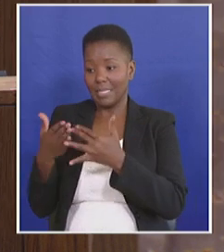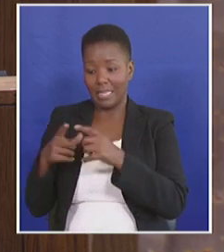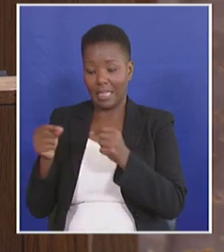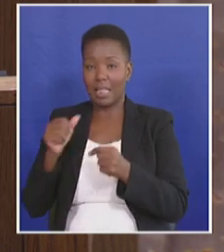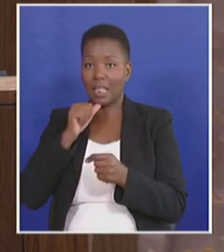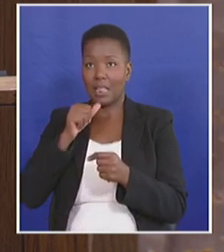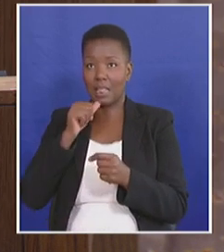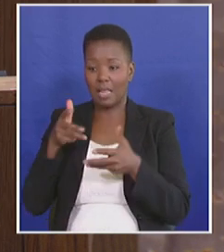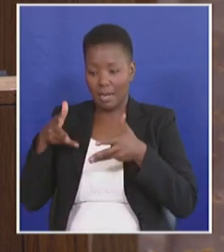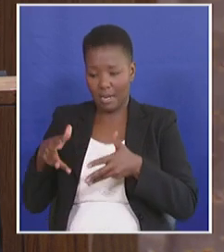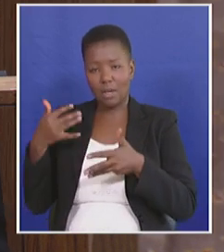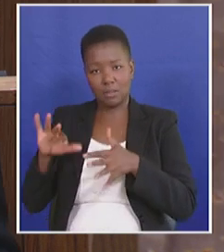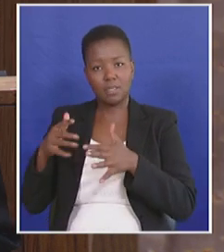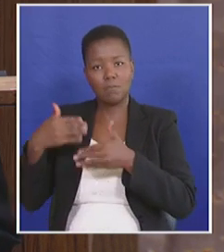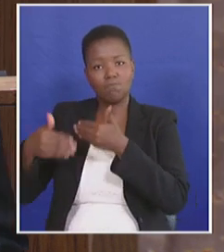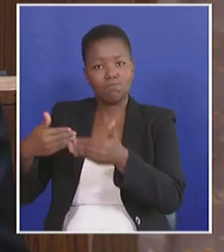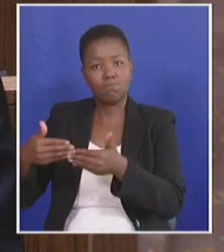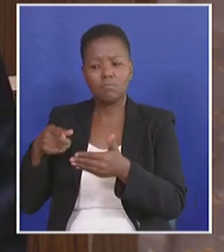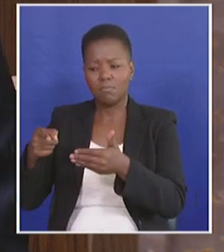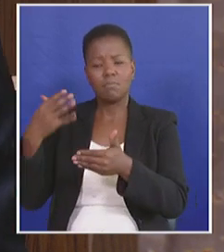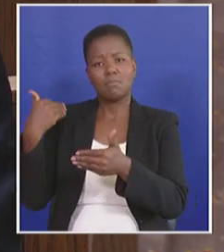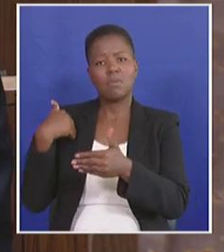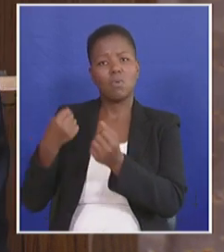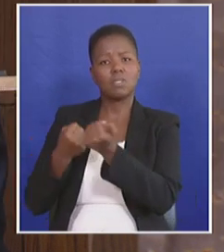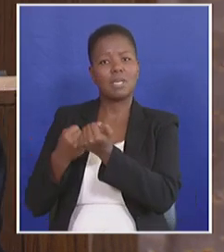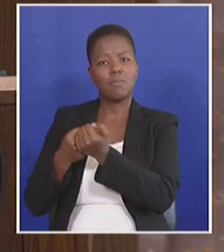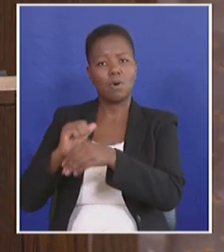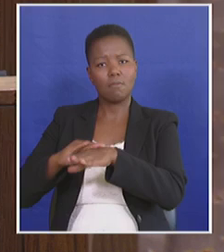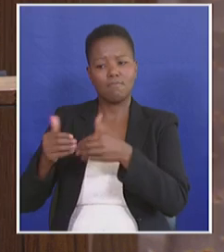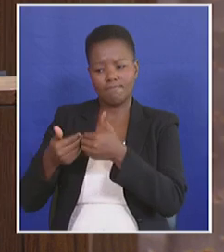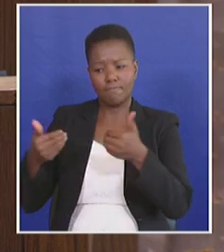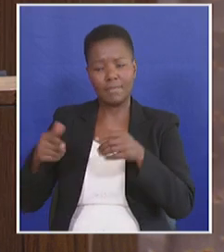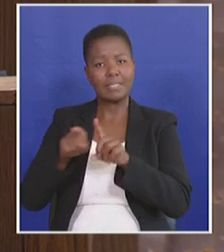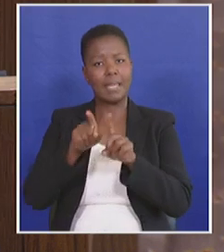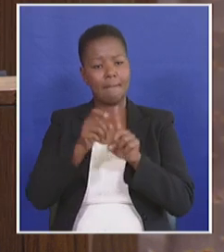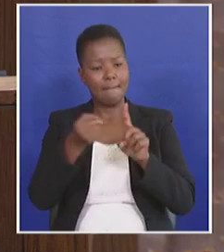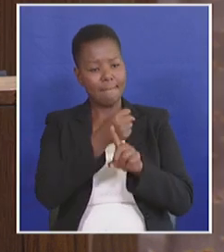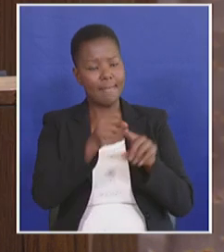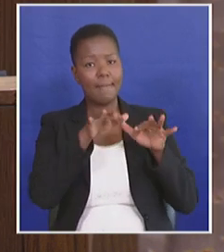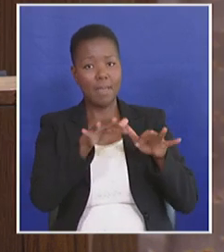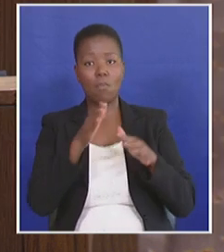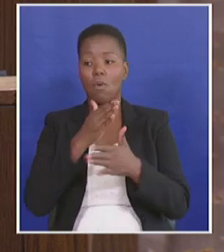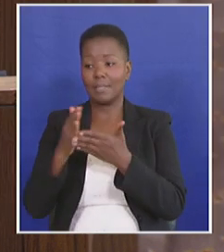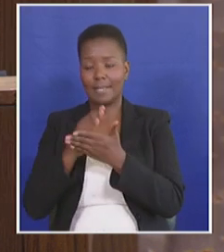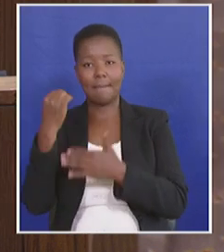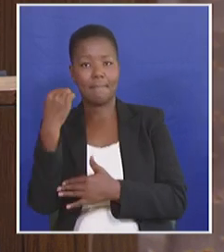crimes in support of the apartheid order and people who were committing crimes opposing it.